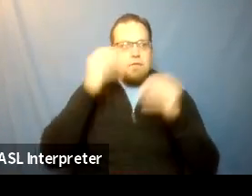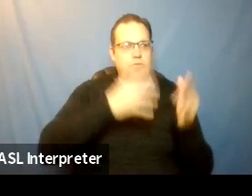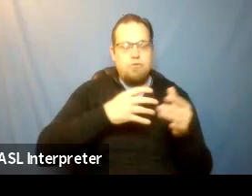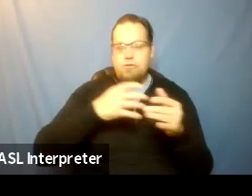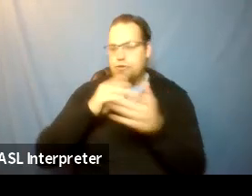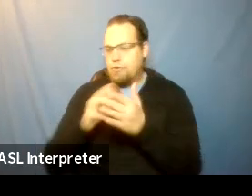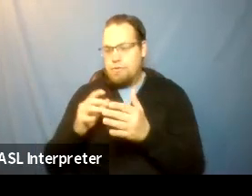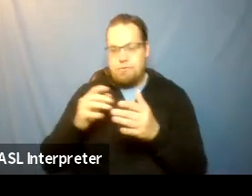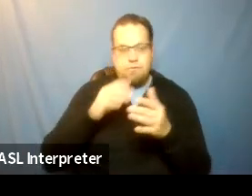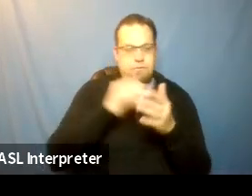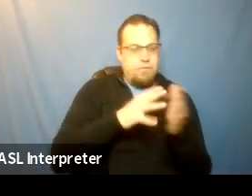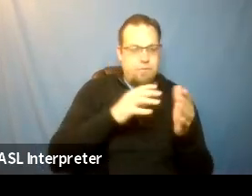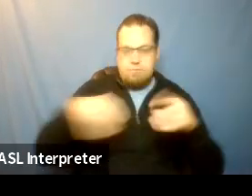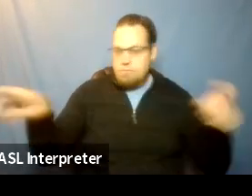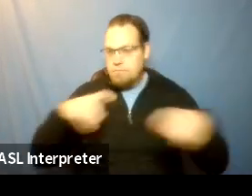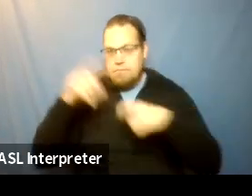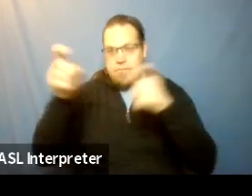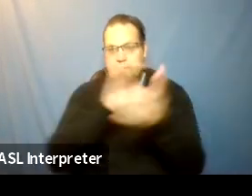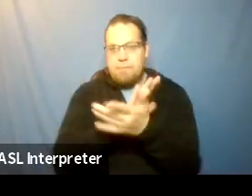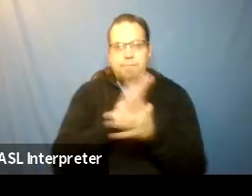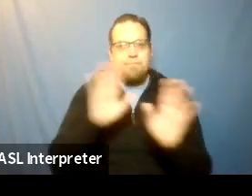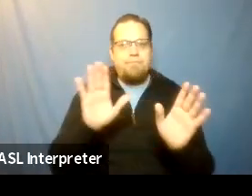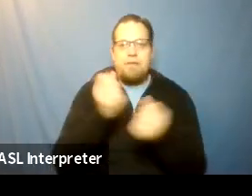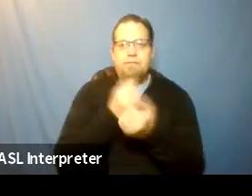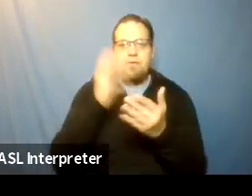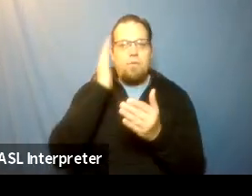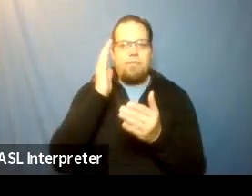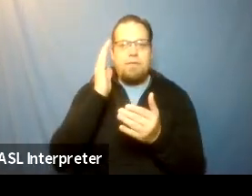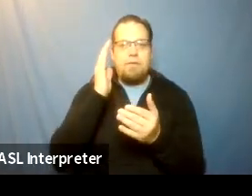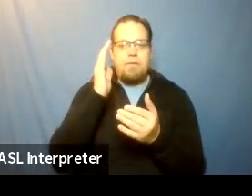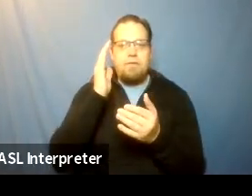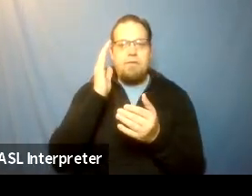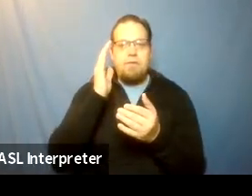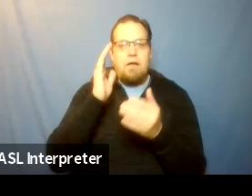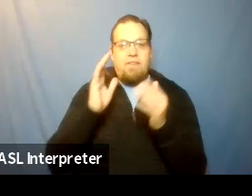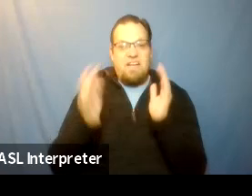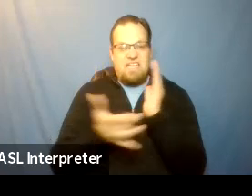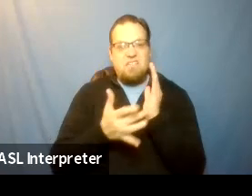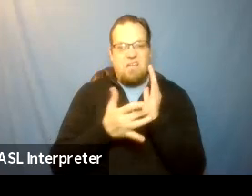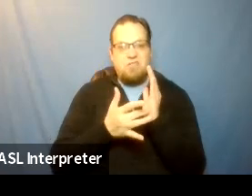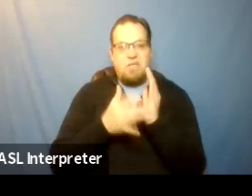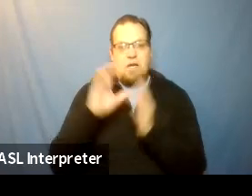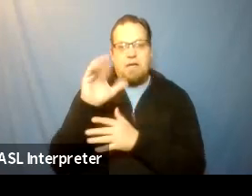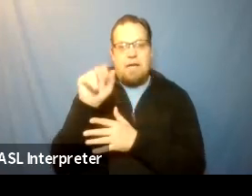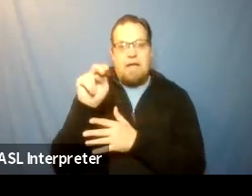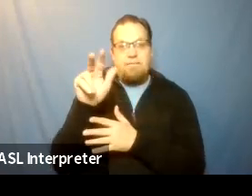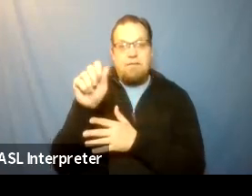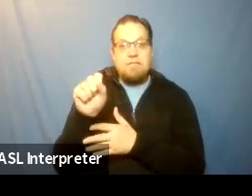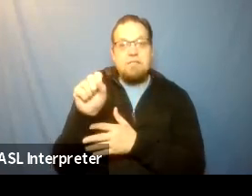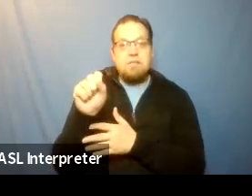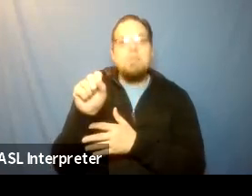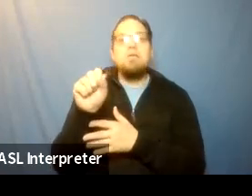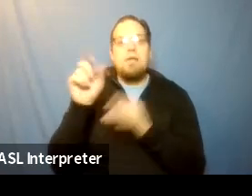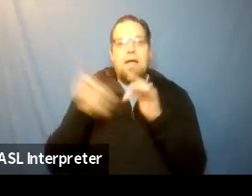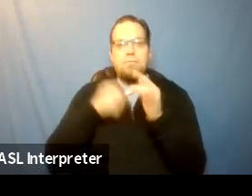students and between students themselves. So really everything will be in the technology on Canvas so that absent students can just access it